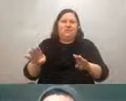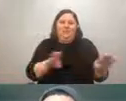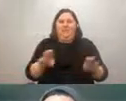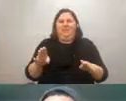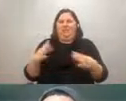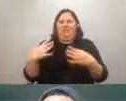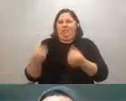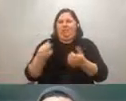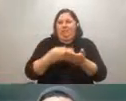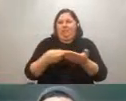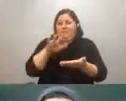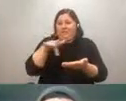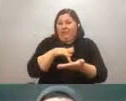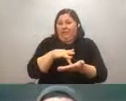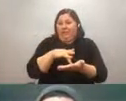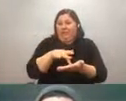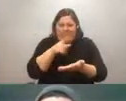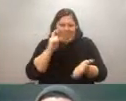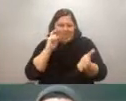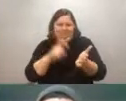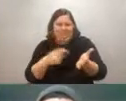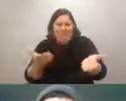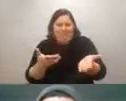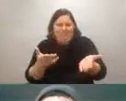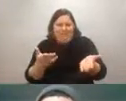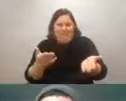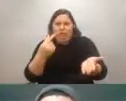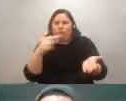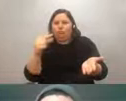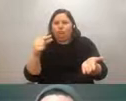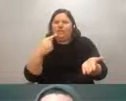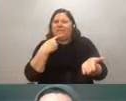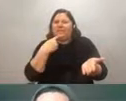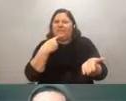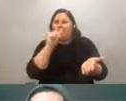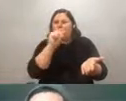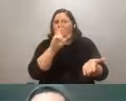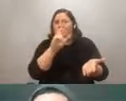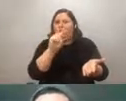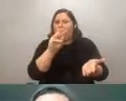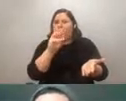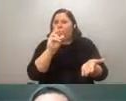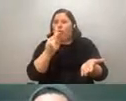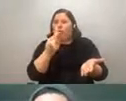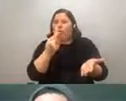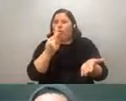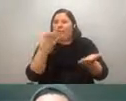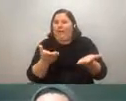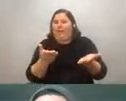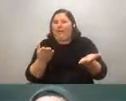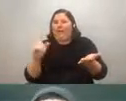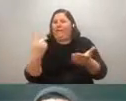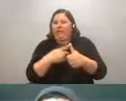and particularly as you can see there in the green with artwork here we're looking at the first floor uh